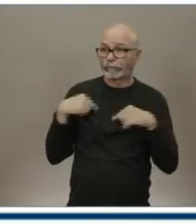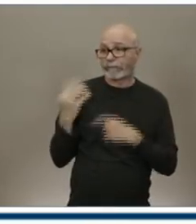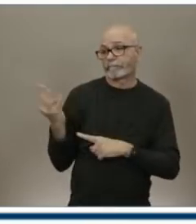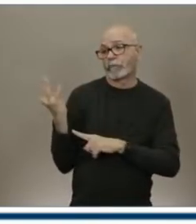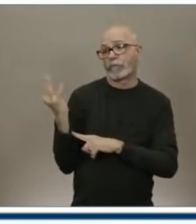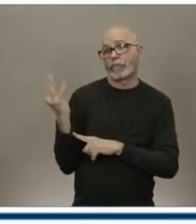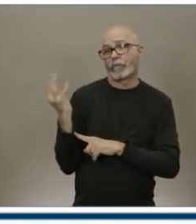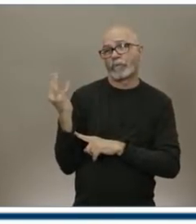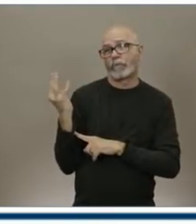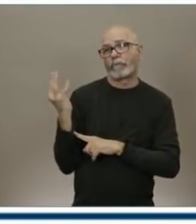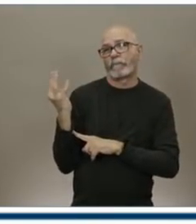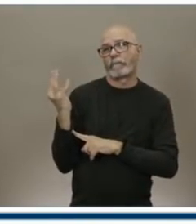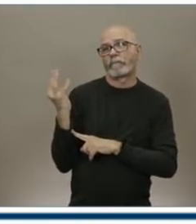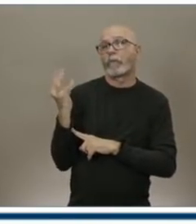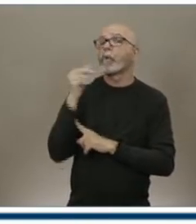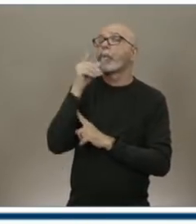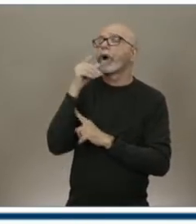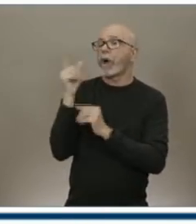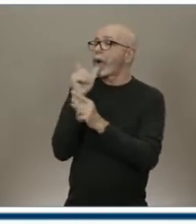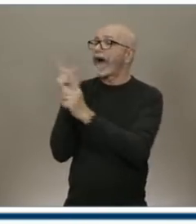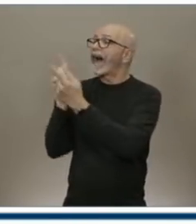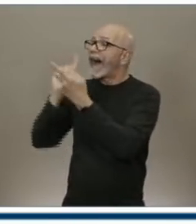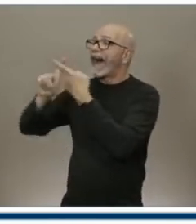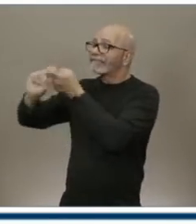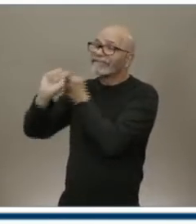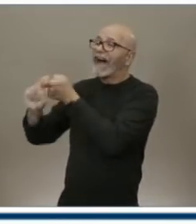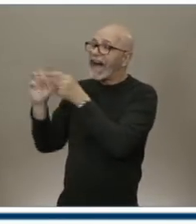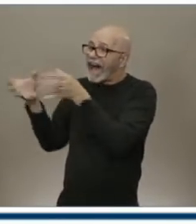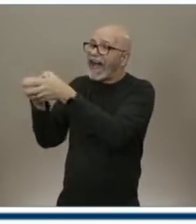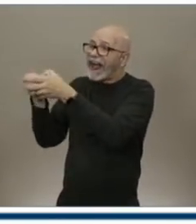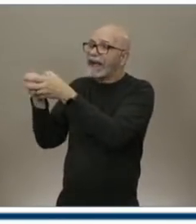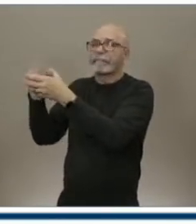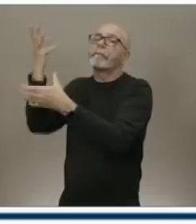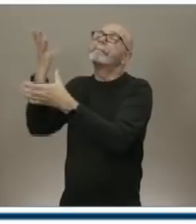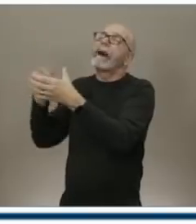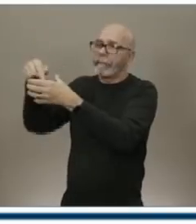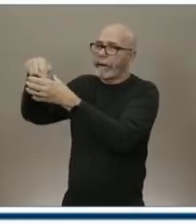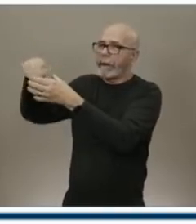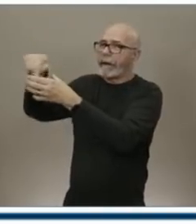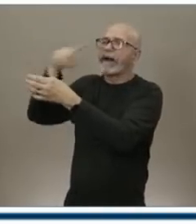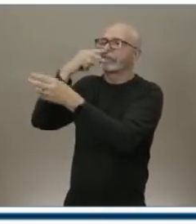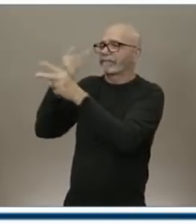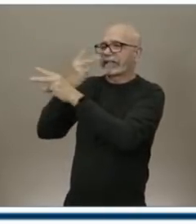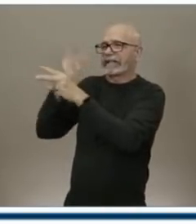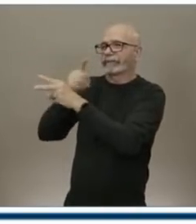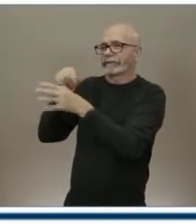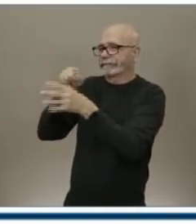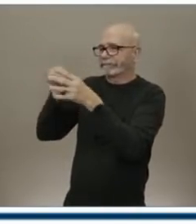close contact, and this is a chance for us to really wrap our arms around this plant, have all of them recognize